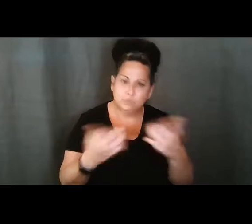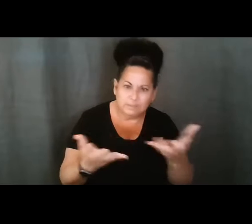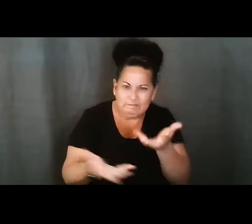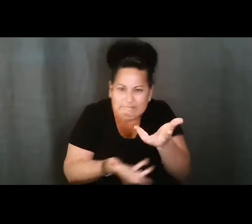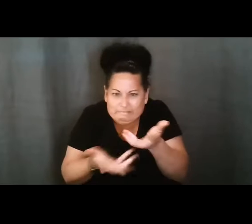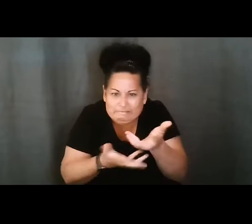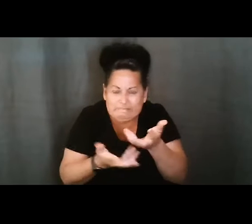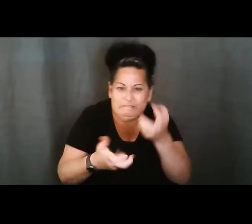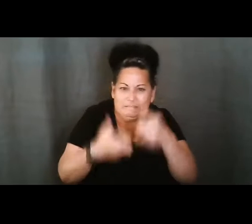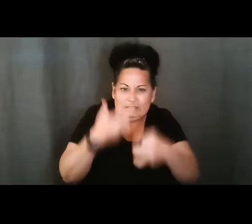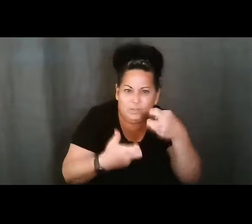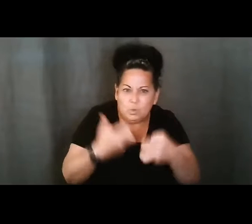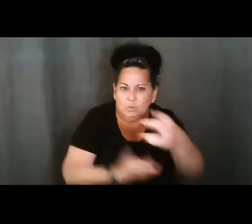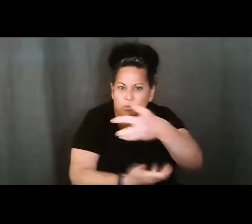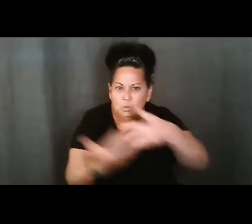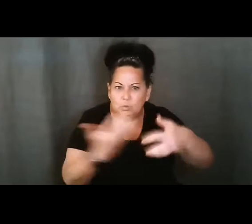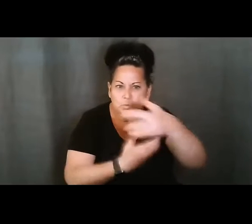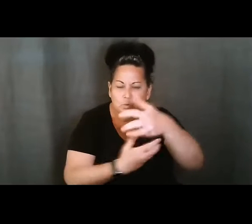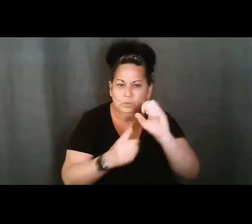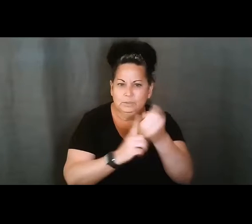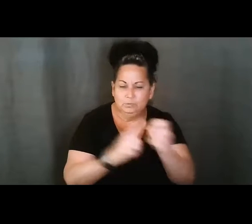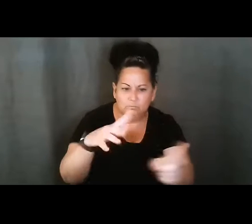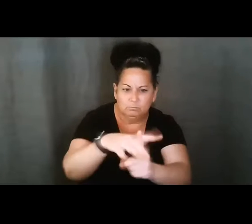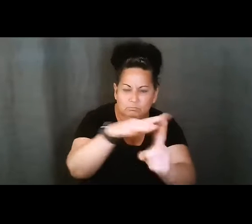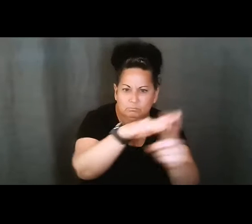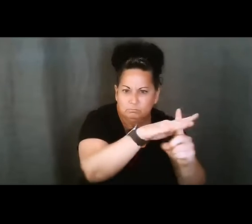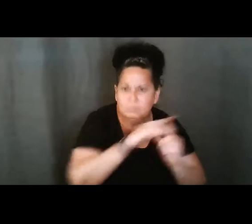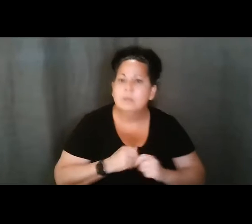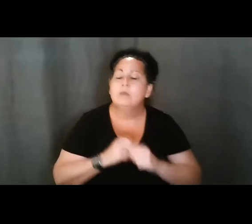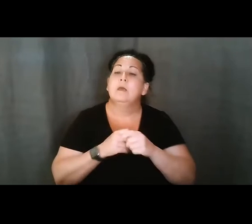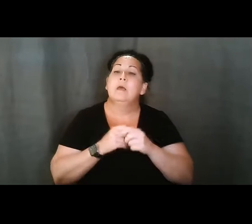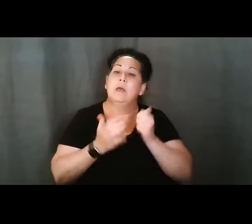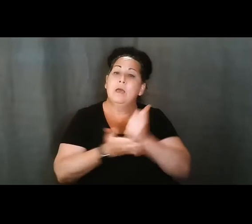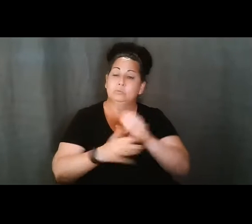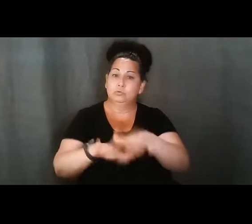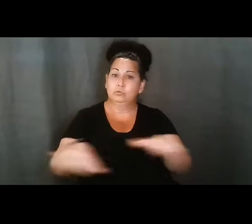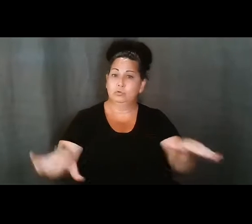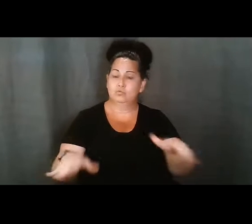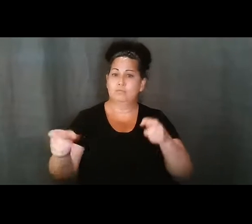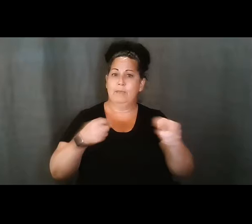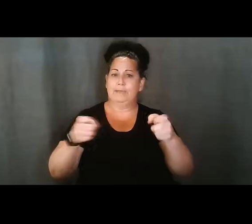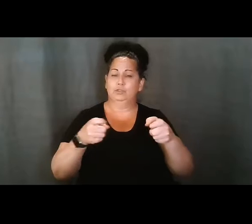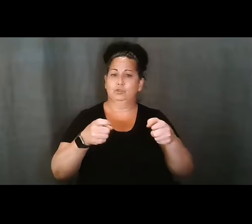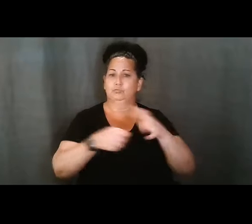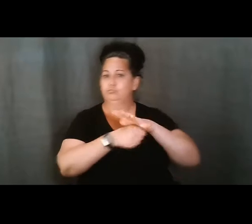situations that they will continue to face. It helps our children to manage times of high stress, and it keeps them from launching into